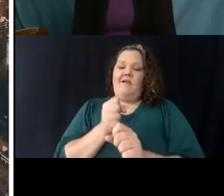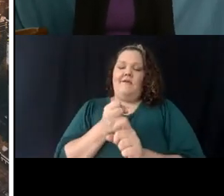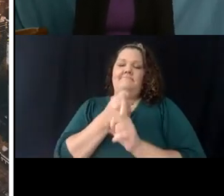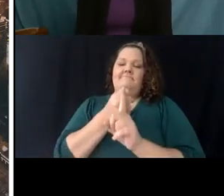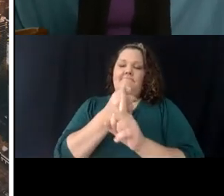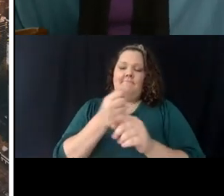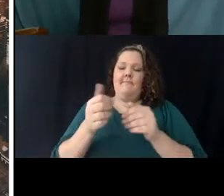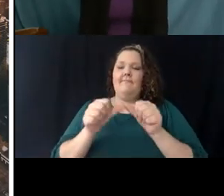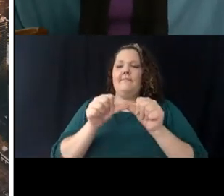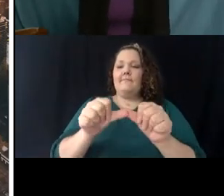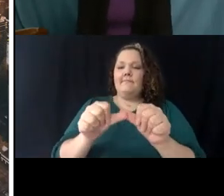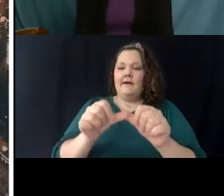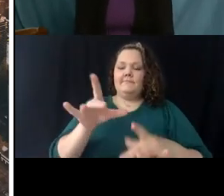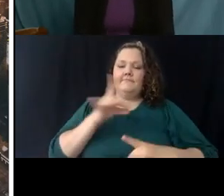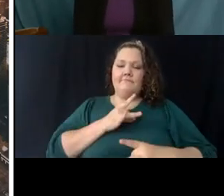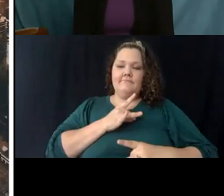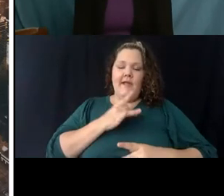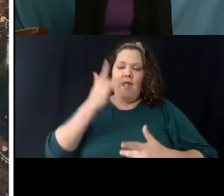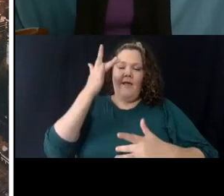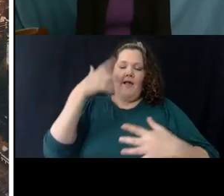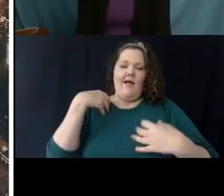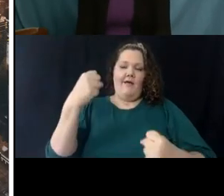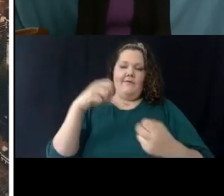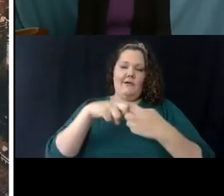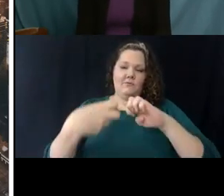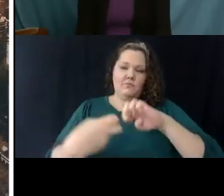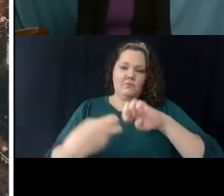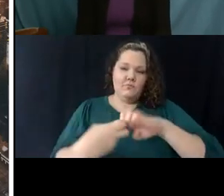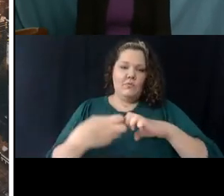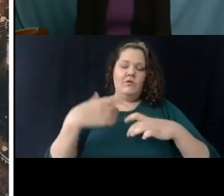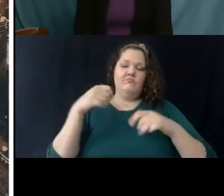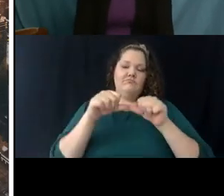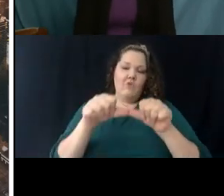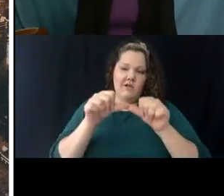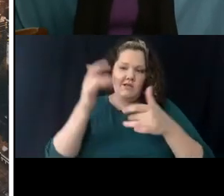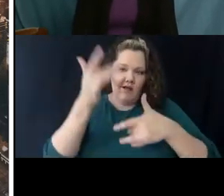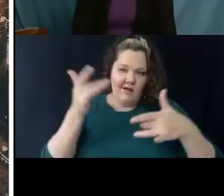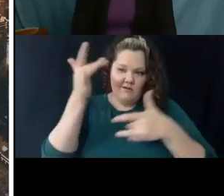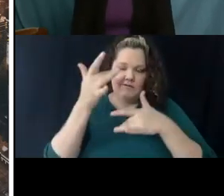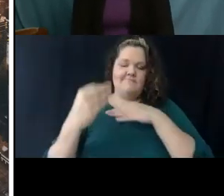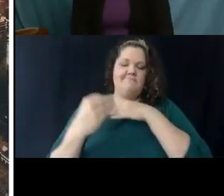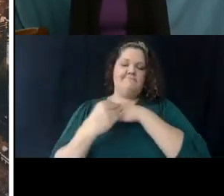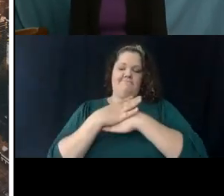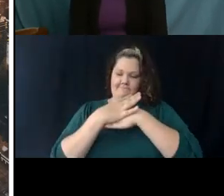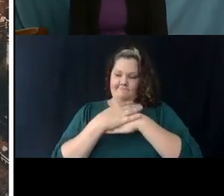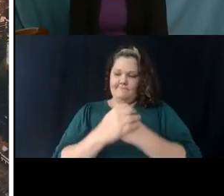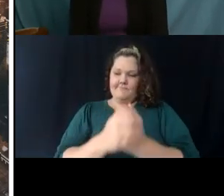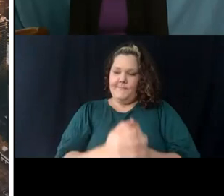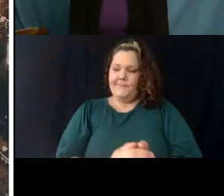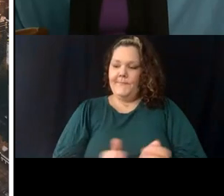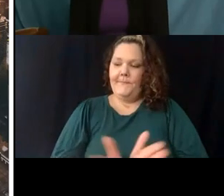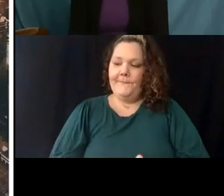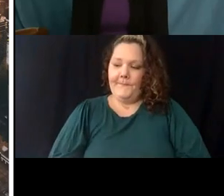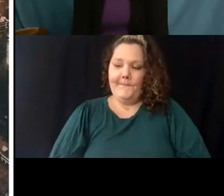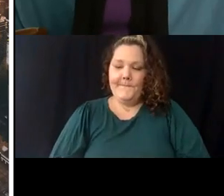with 2018. We have COVID right now, and there's lots of individuals who are dealing with COVID and then ongoing health issues after the